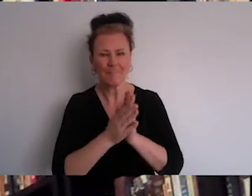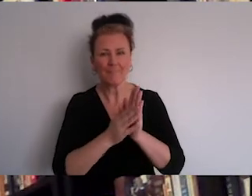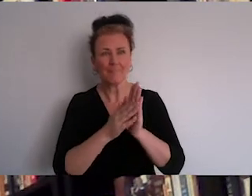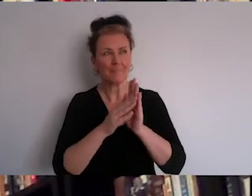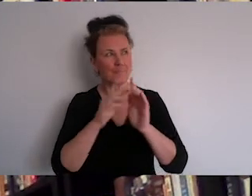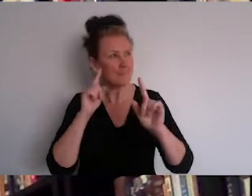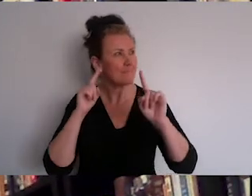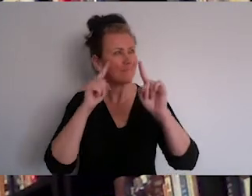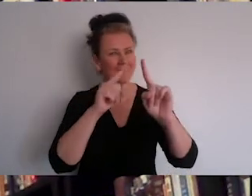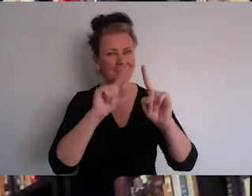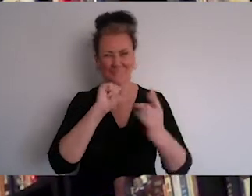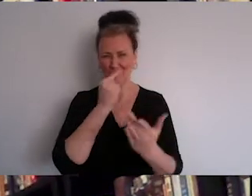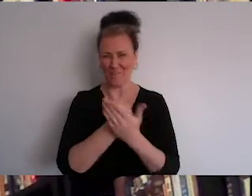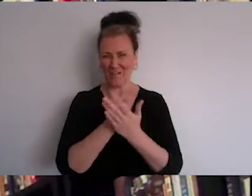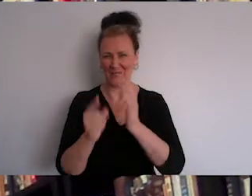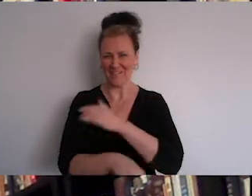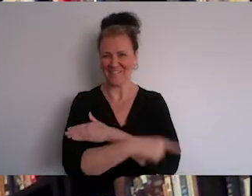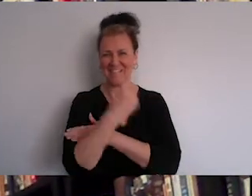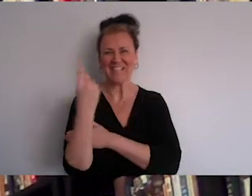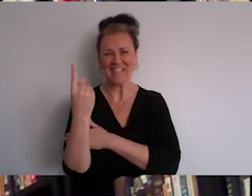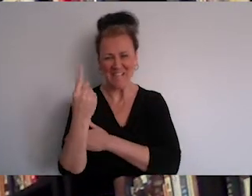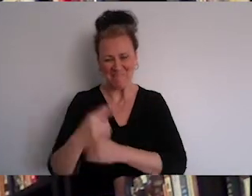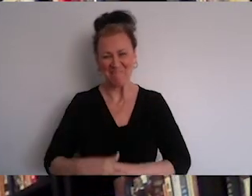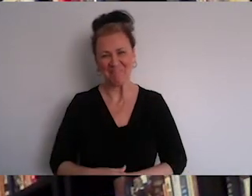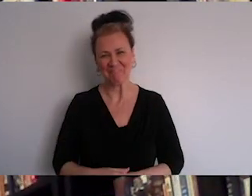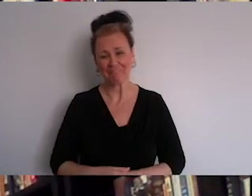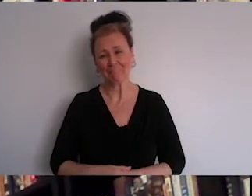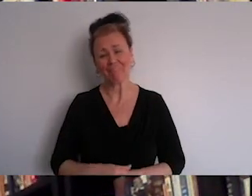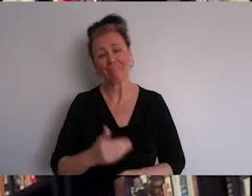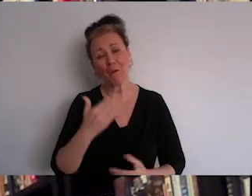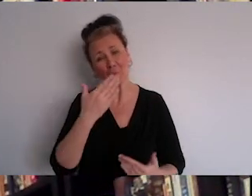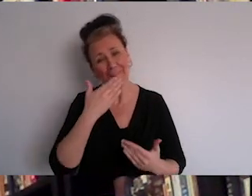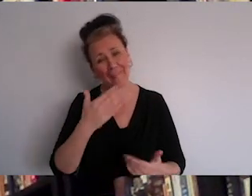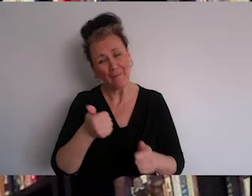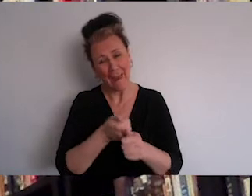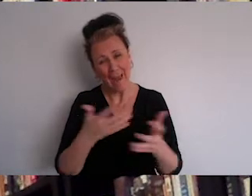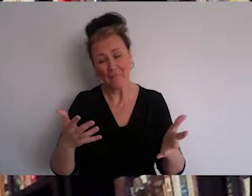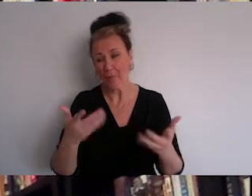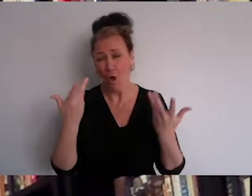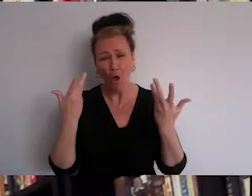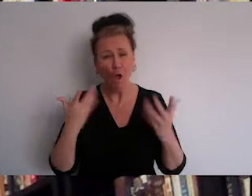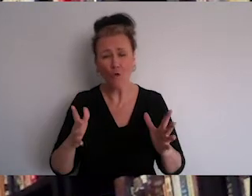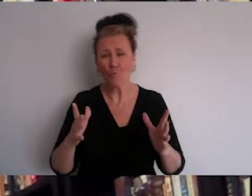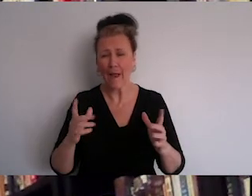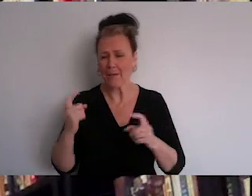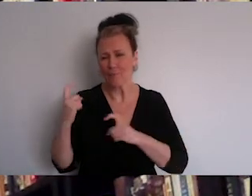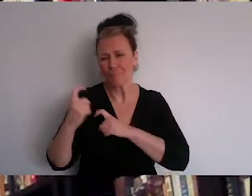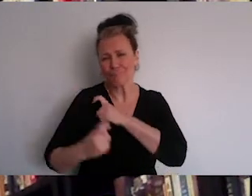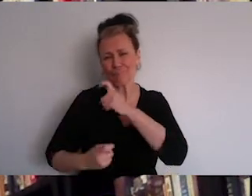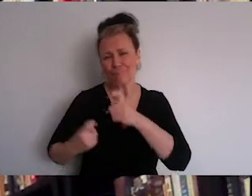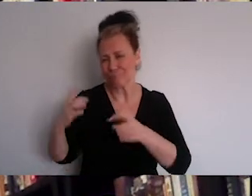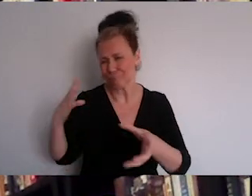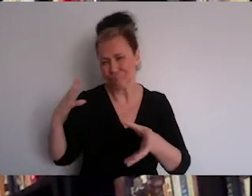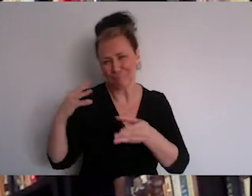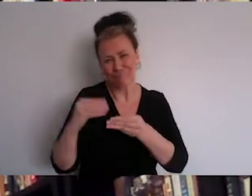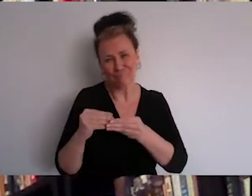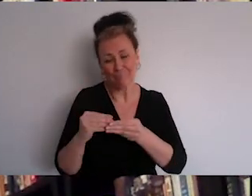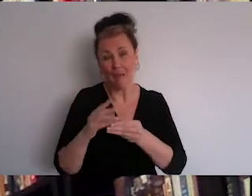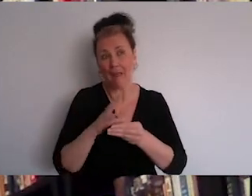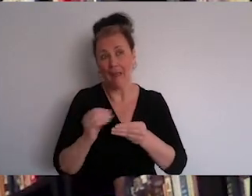and your drive that you've made it here to graduation day. Allow me to thank you for everything that you've contributed along the way,